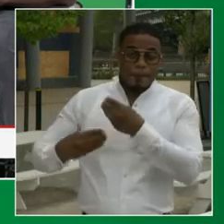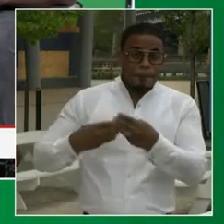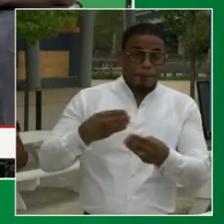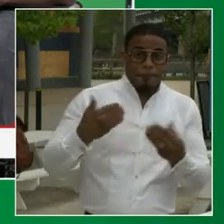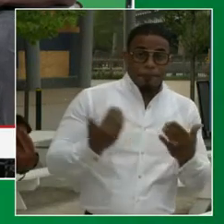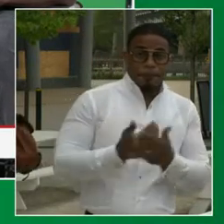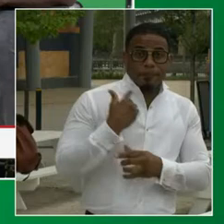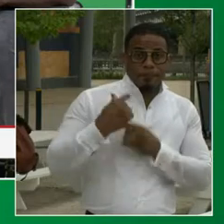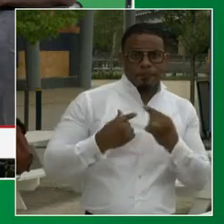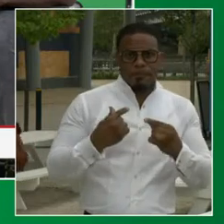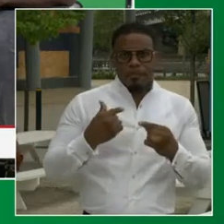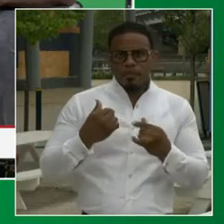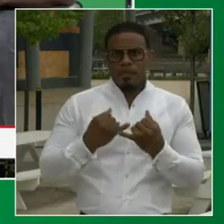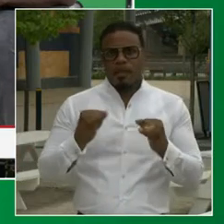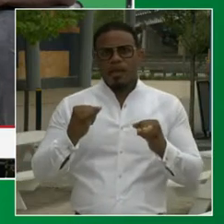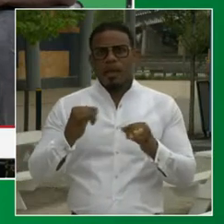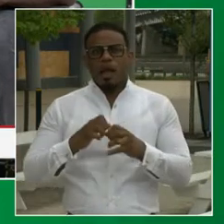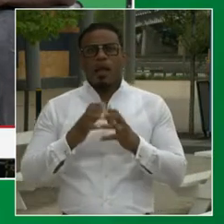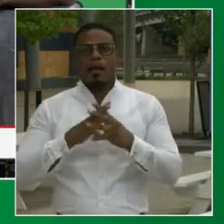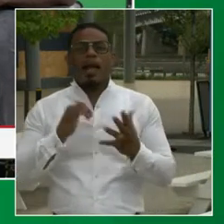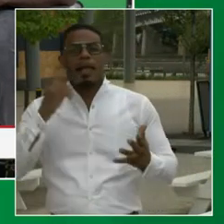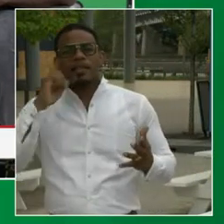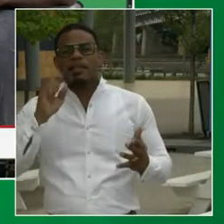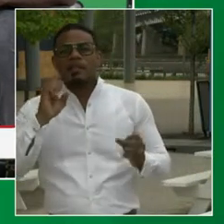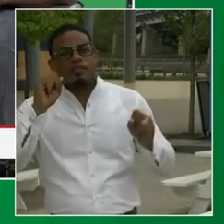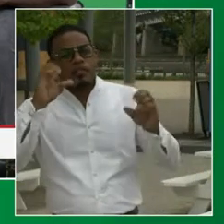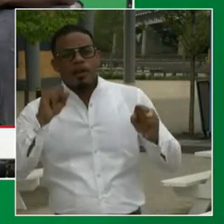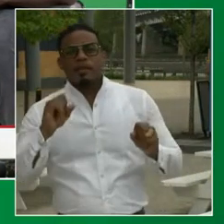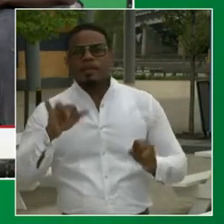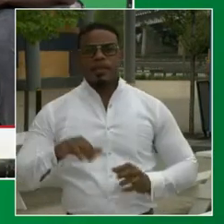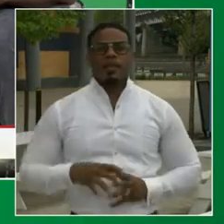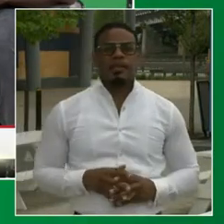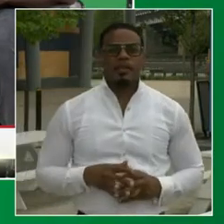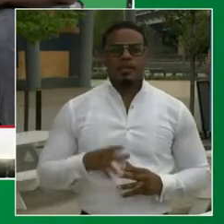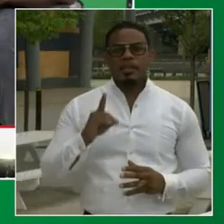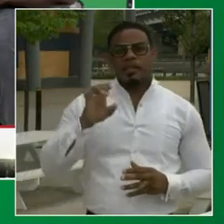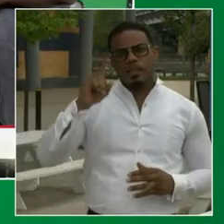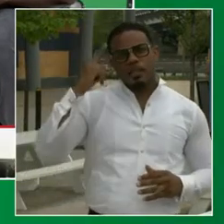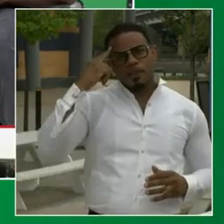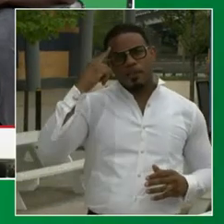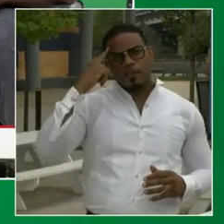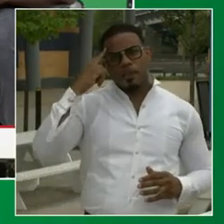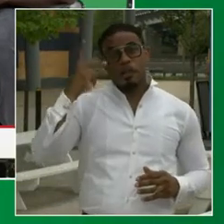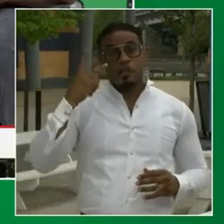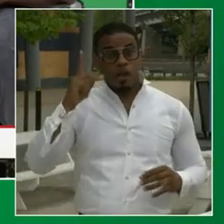new generation of indie entrepreneurs. I just think it's so phenomenal that DC